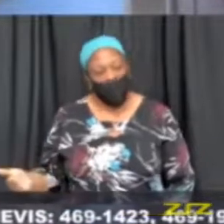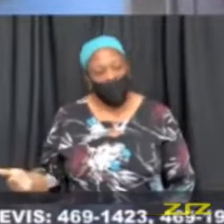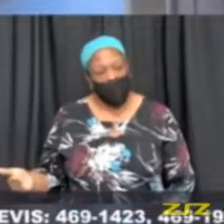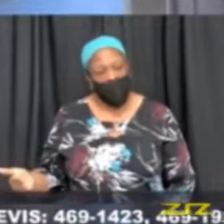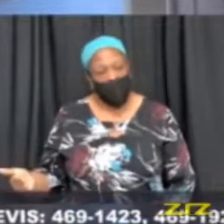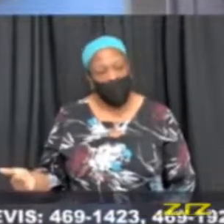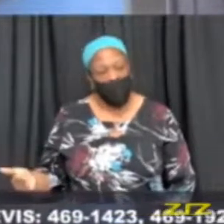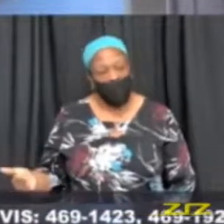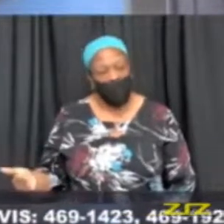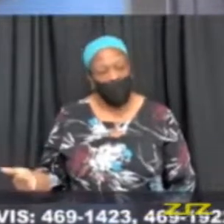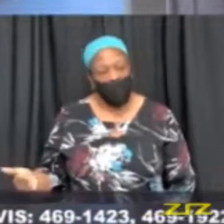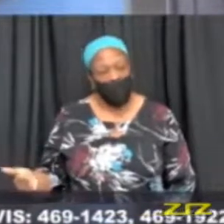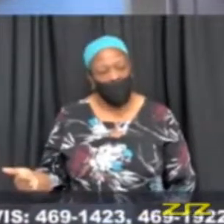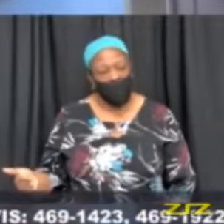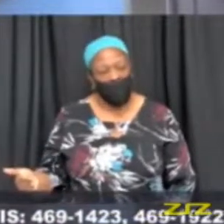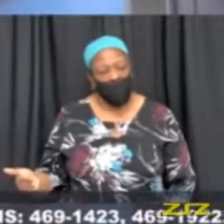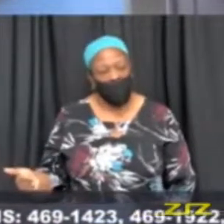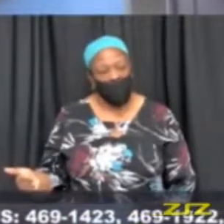understand that there are two types of